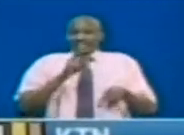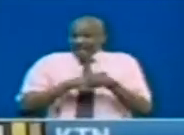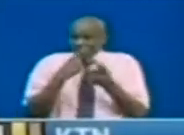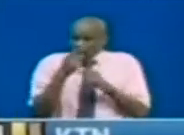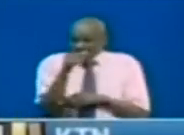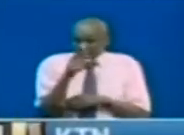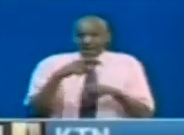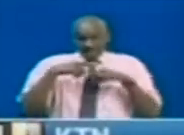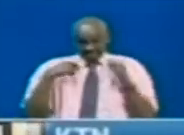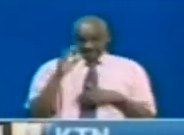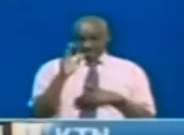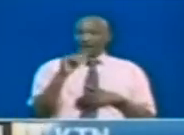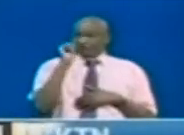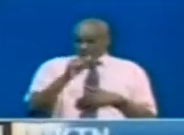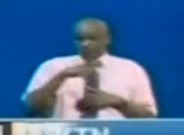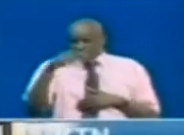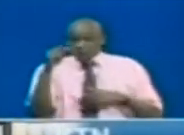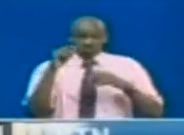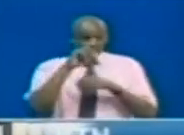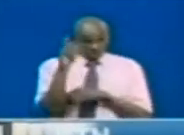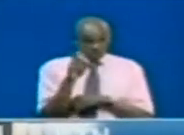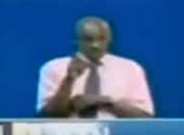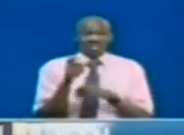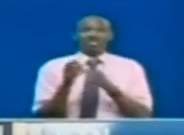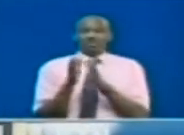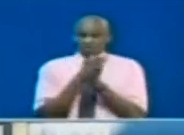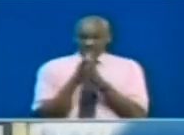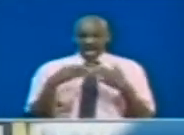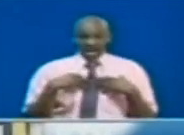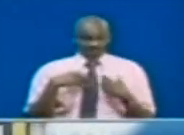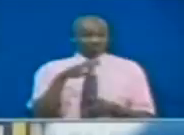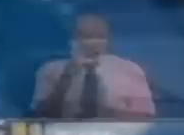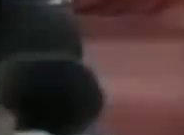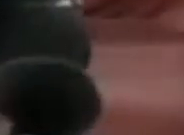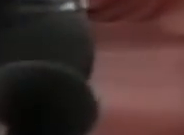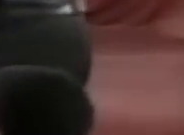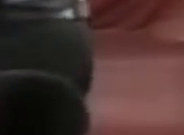can Pastor Kanyari be brought to book? Sharon Mumanyi tells us more.